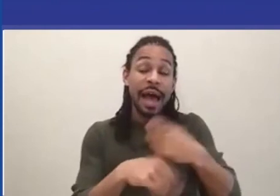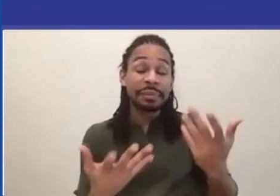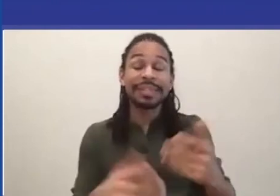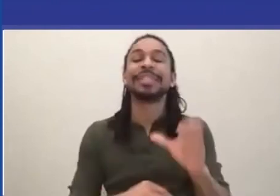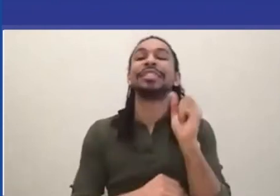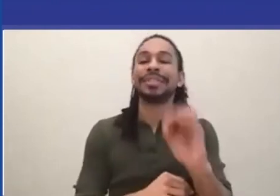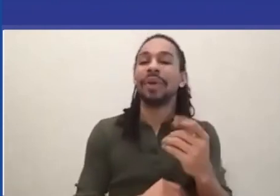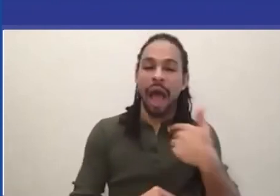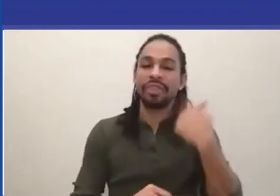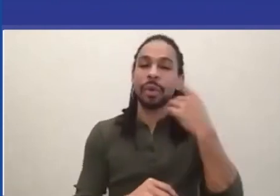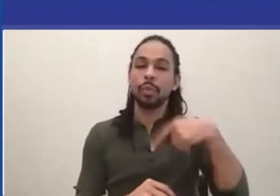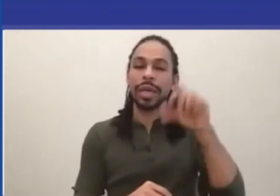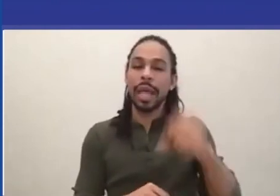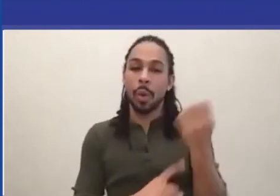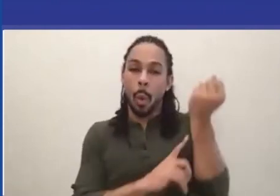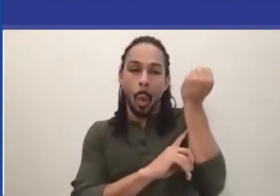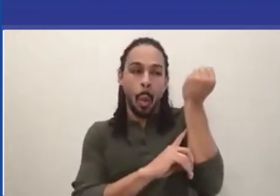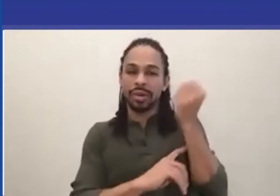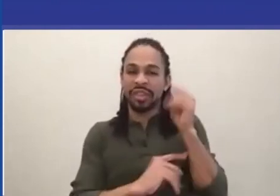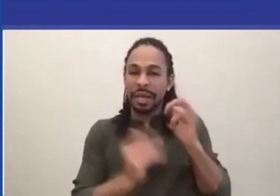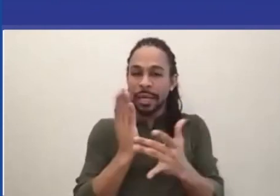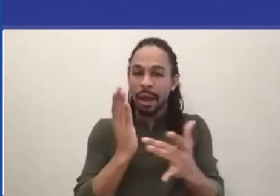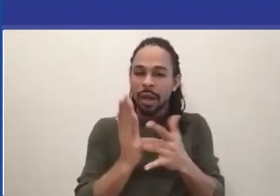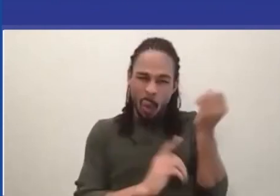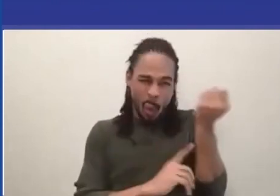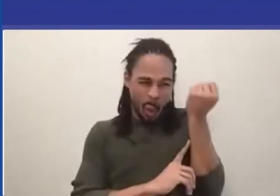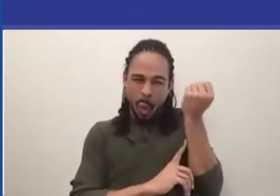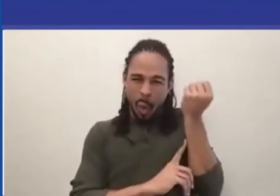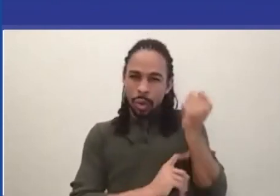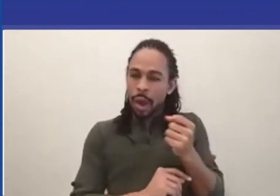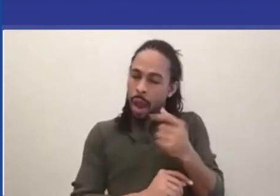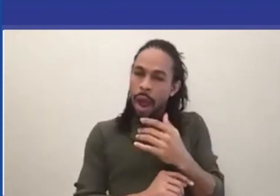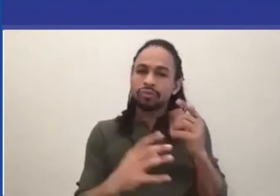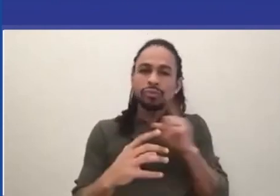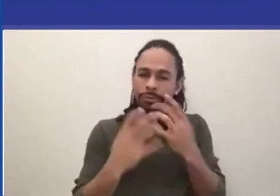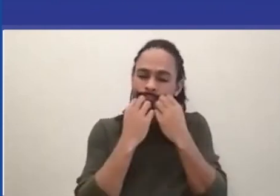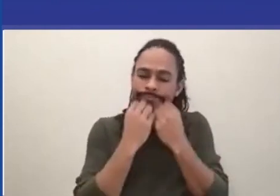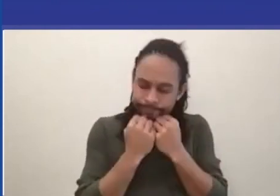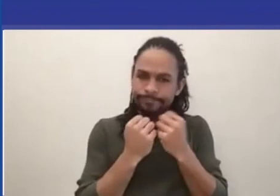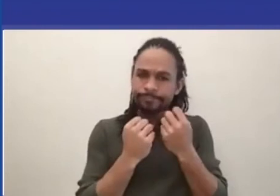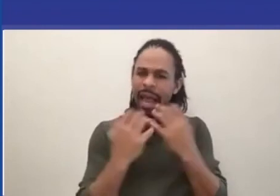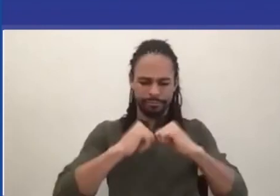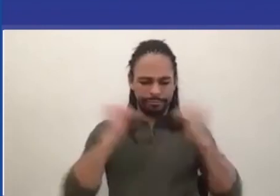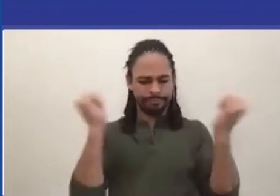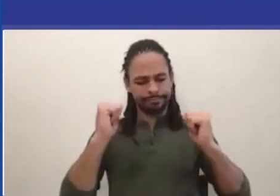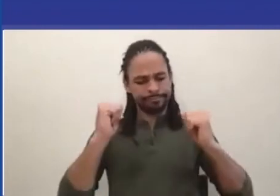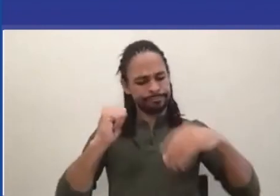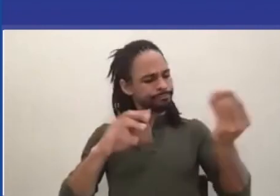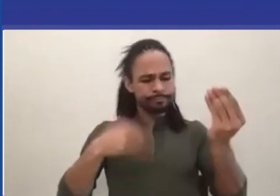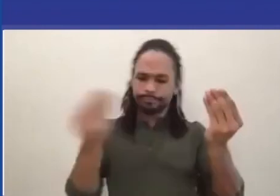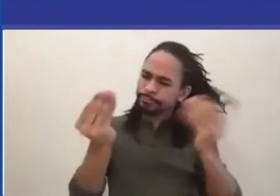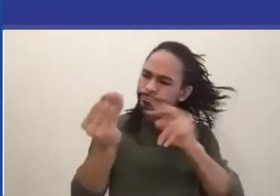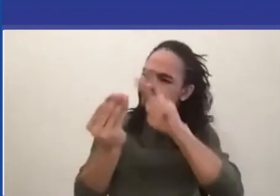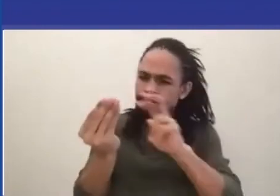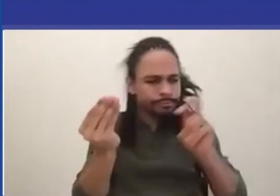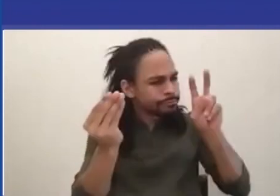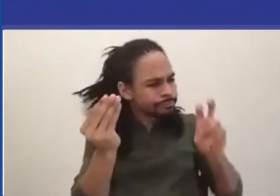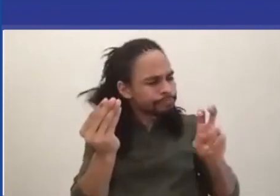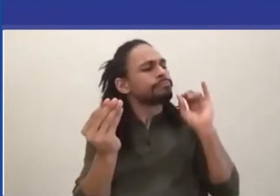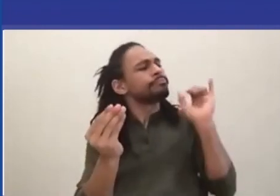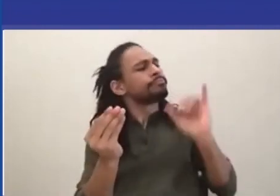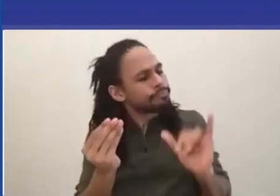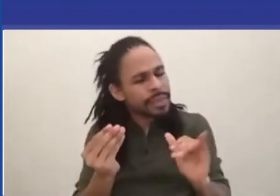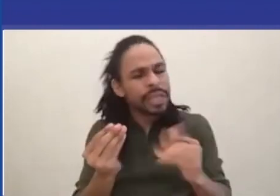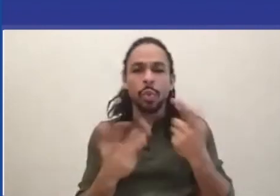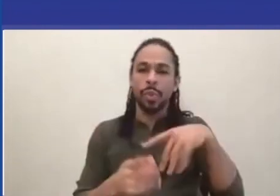and really milk it for what is good, so that we can have situations like this where Jyoti is in